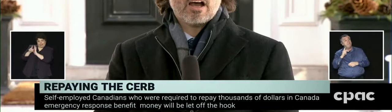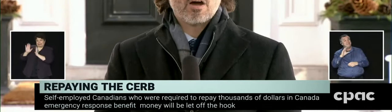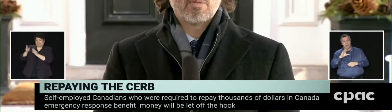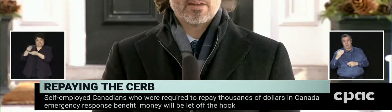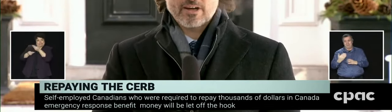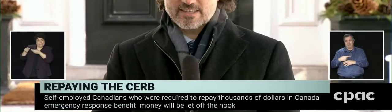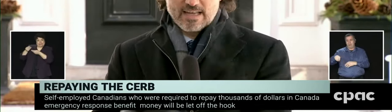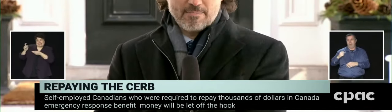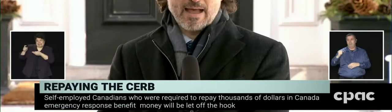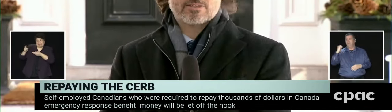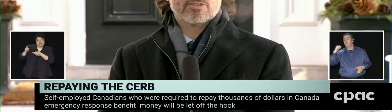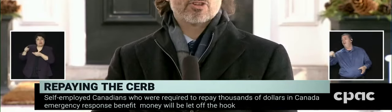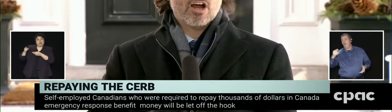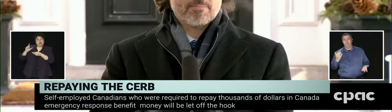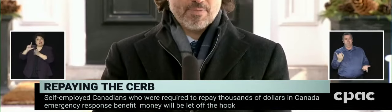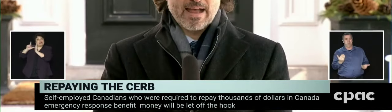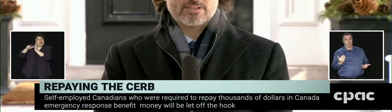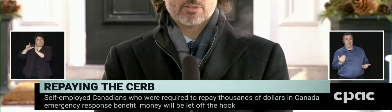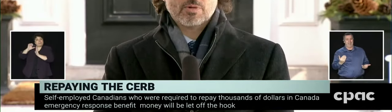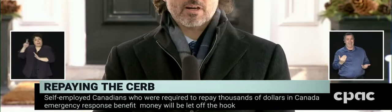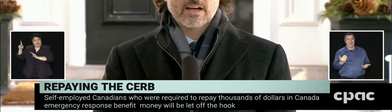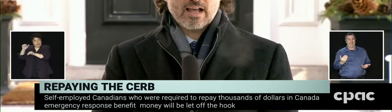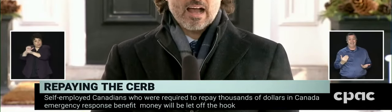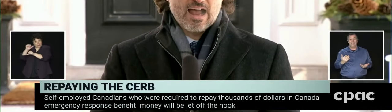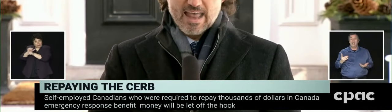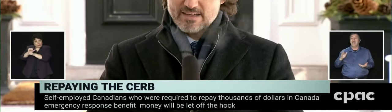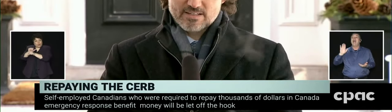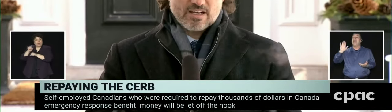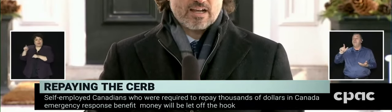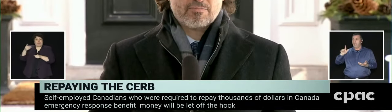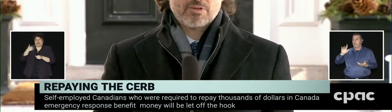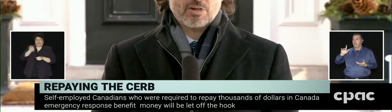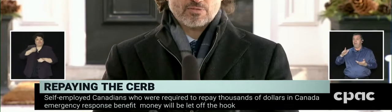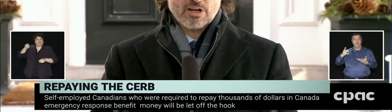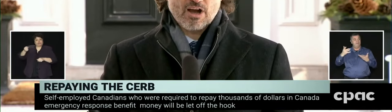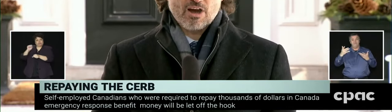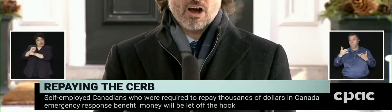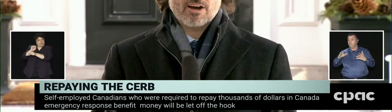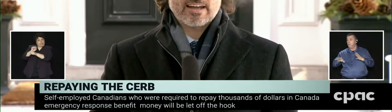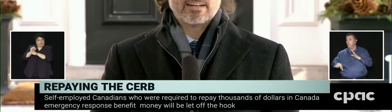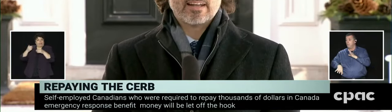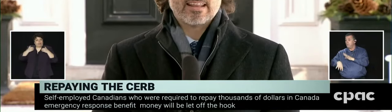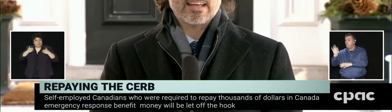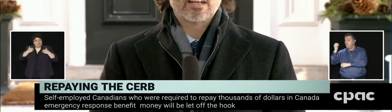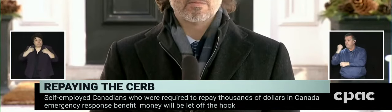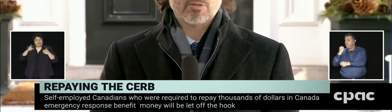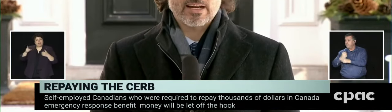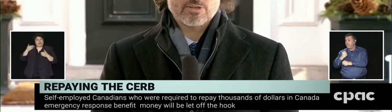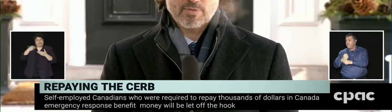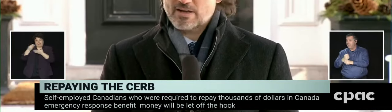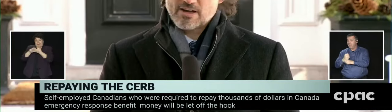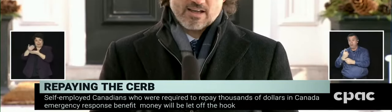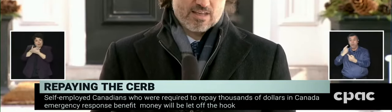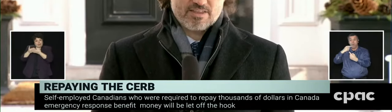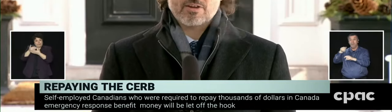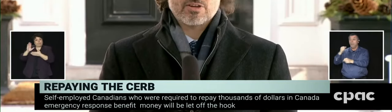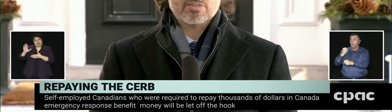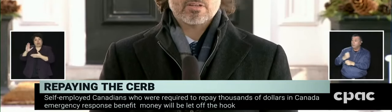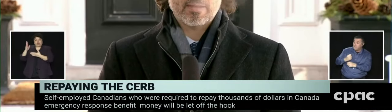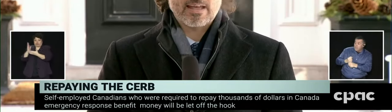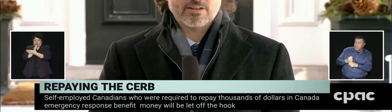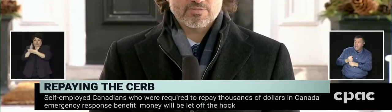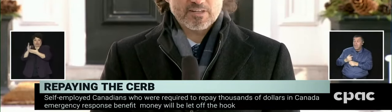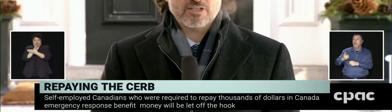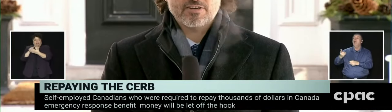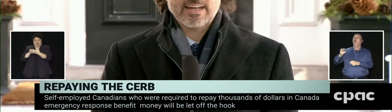then went on to get back to their job, back to work, and are in the income range where they're used